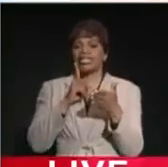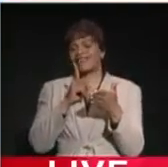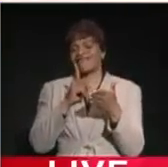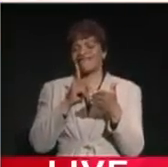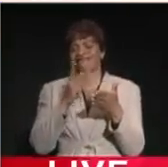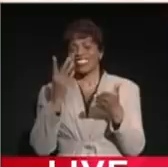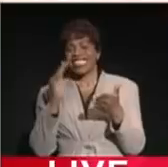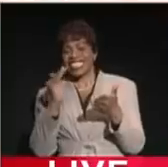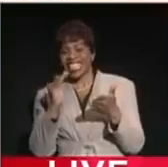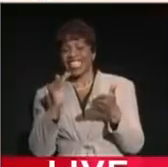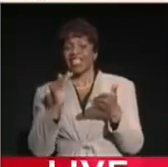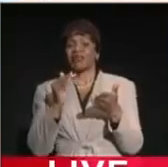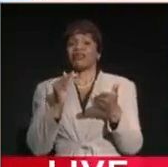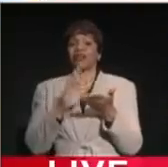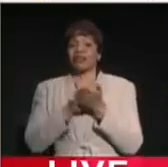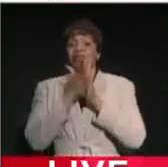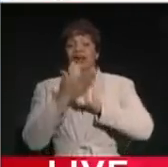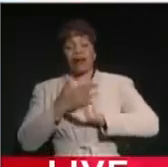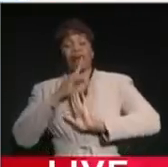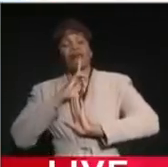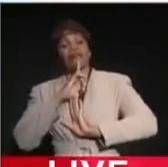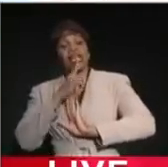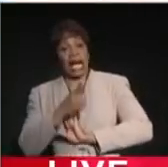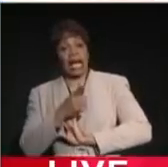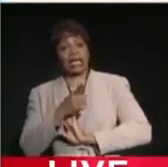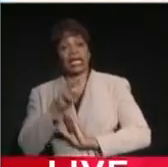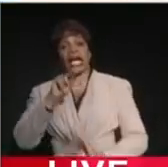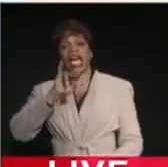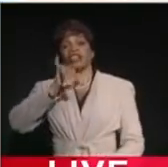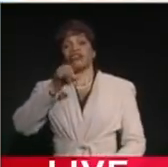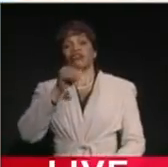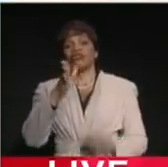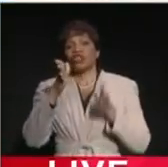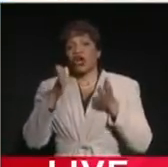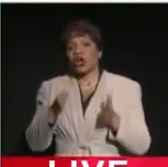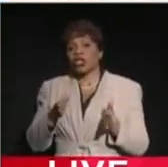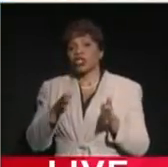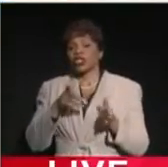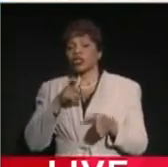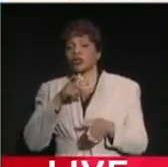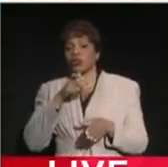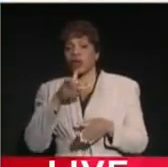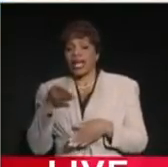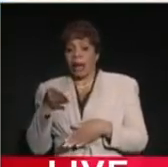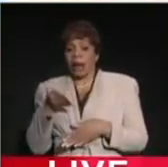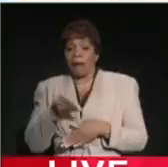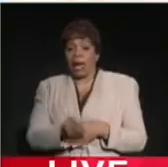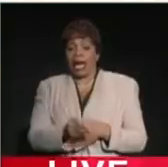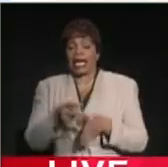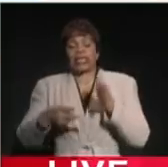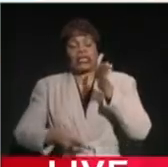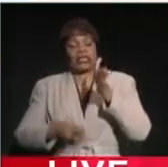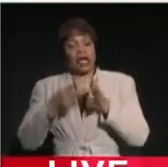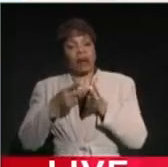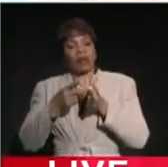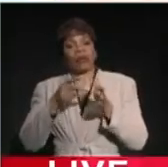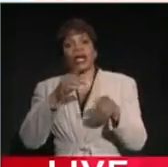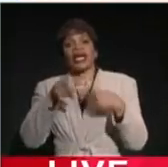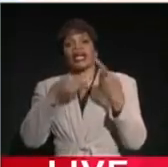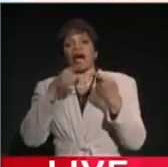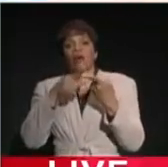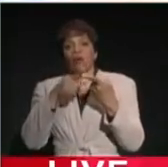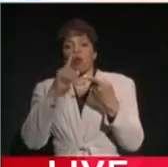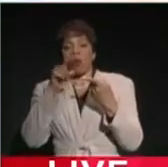It looks like it's going to become a reality. And New Jerseyans could actually be paying double now, once to cross the